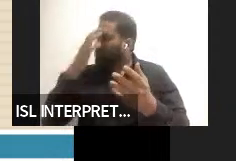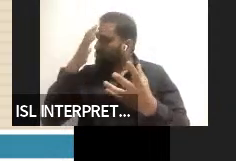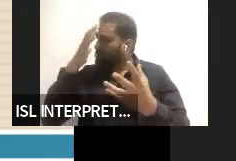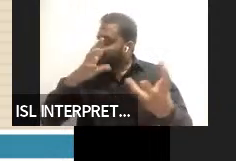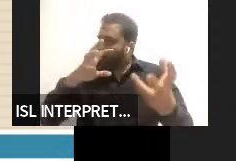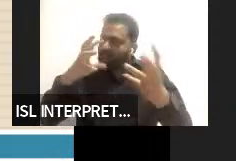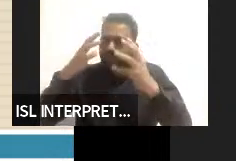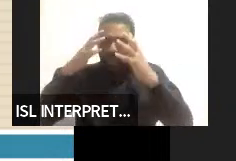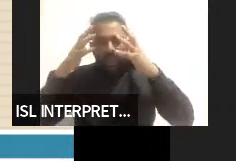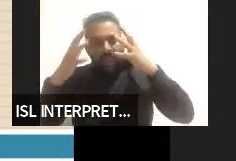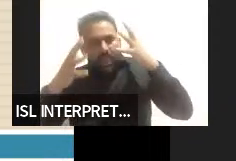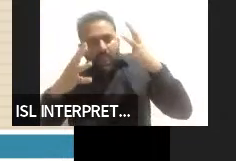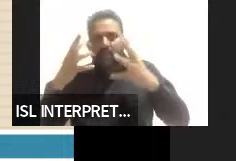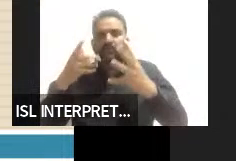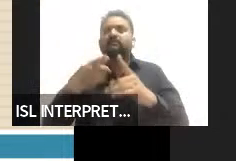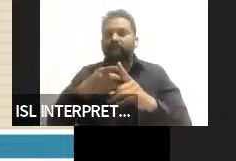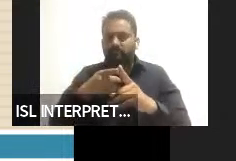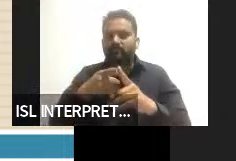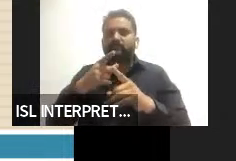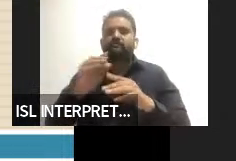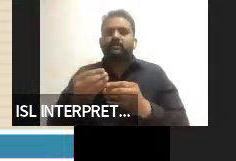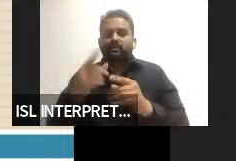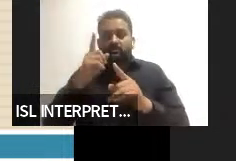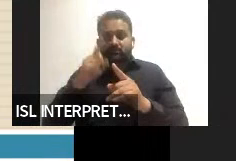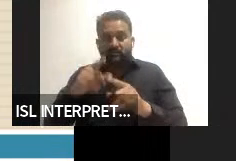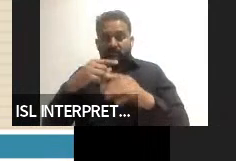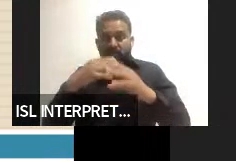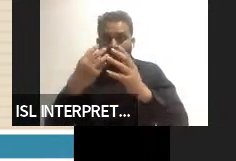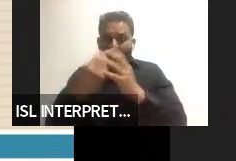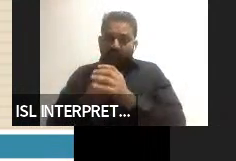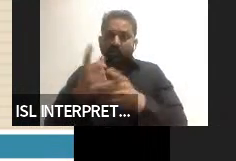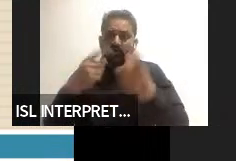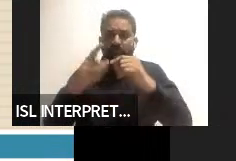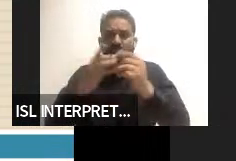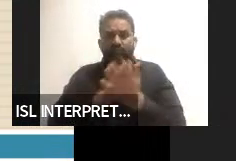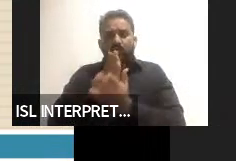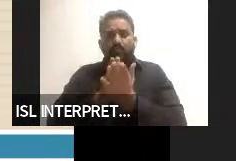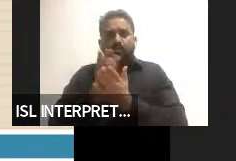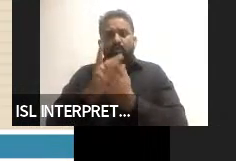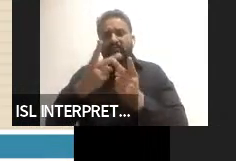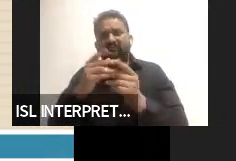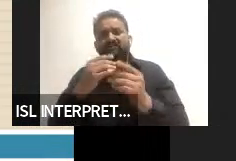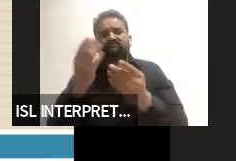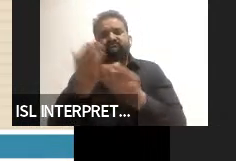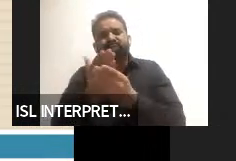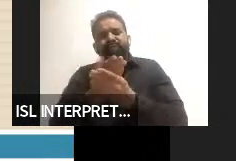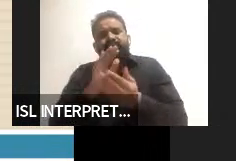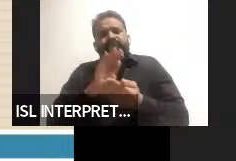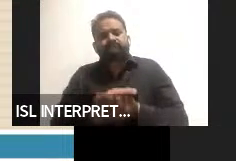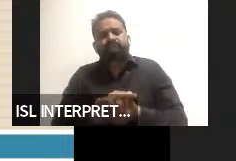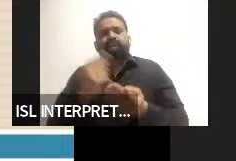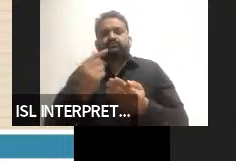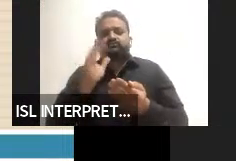the last moment. So therefore, you should use all method to save your copy.